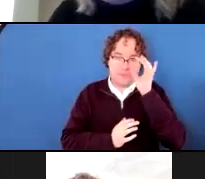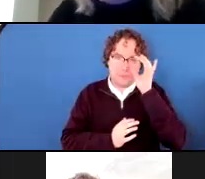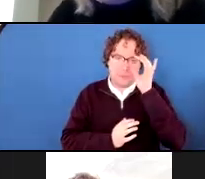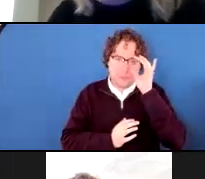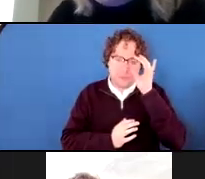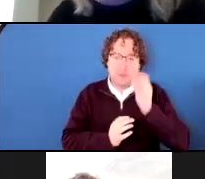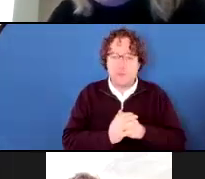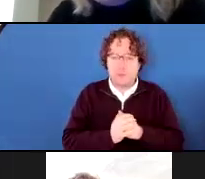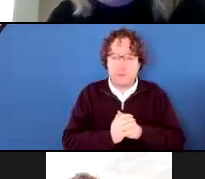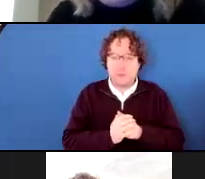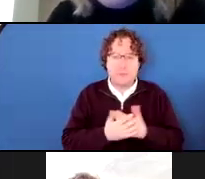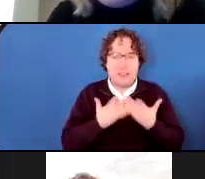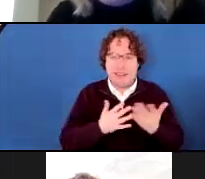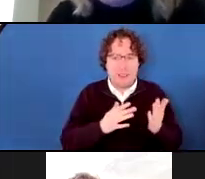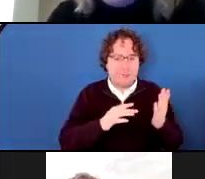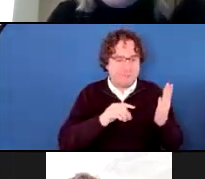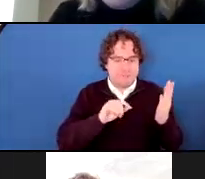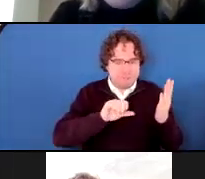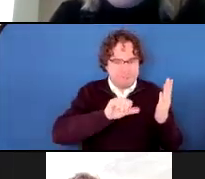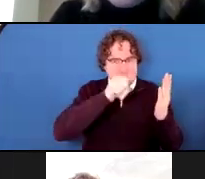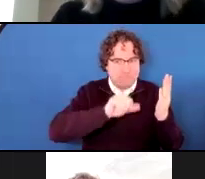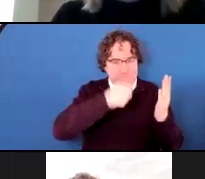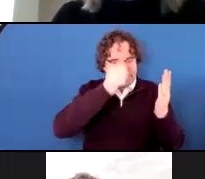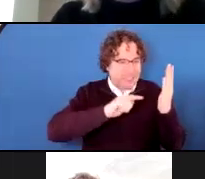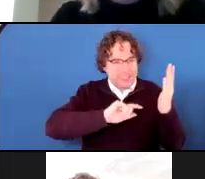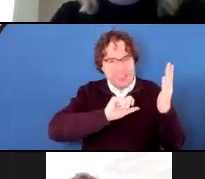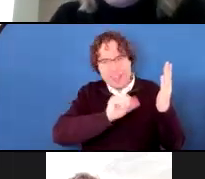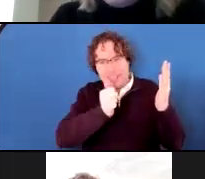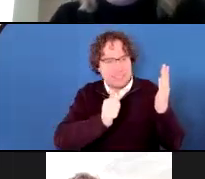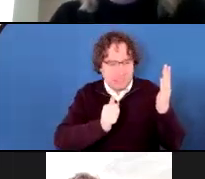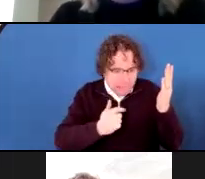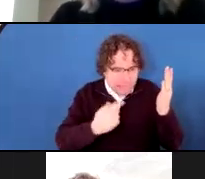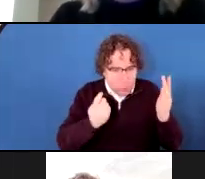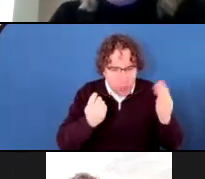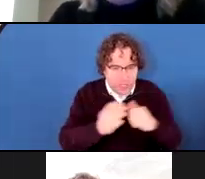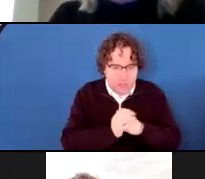Okay, and now it's not scrolling through. Tremendous. Here we go.